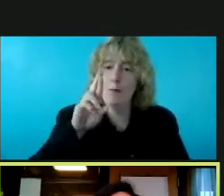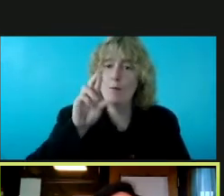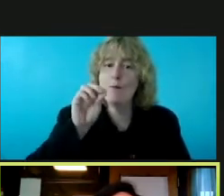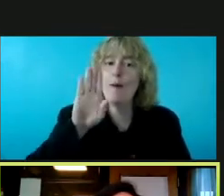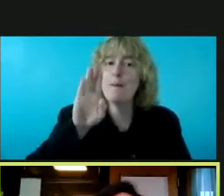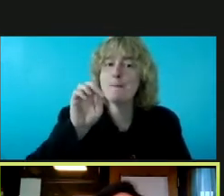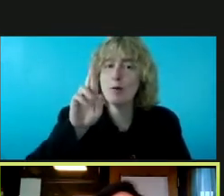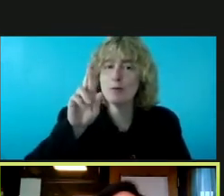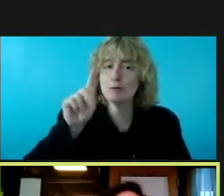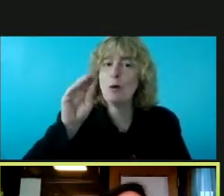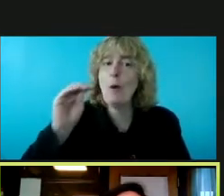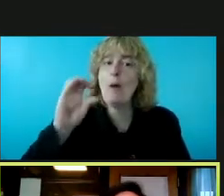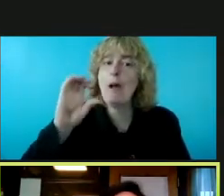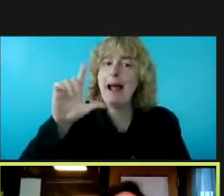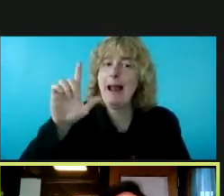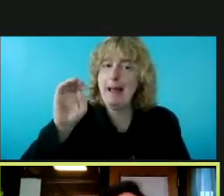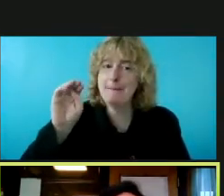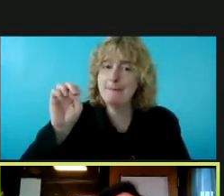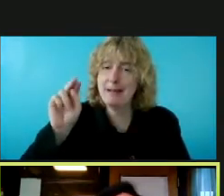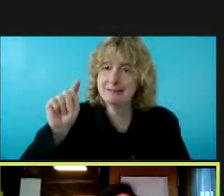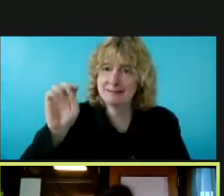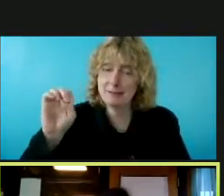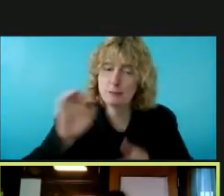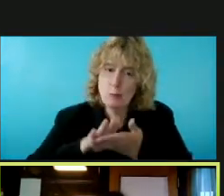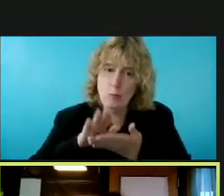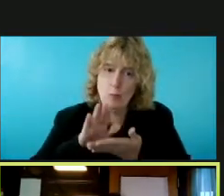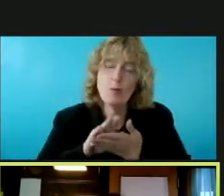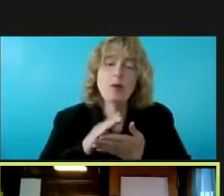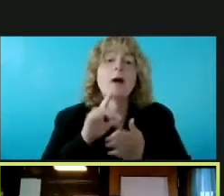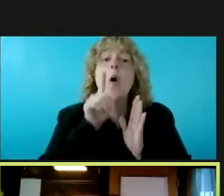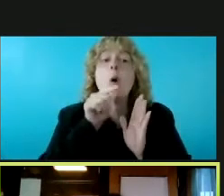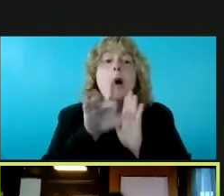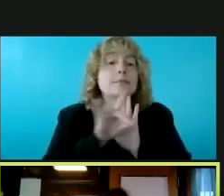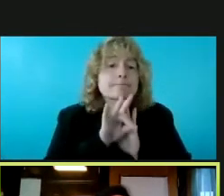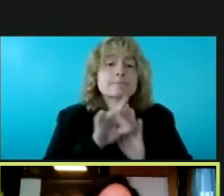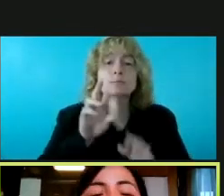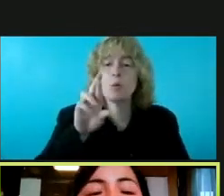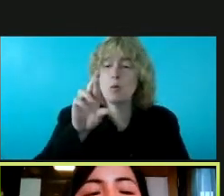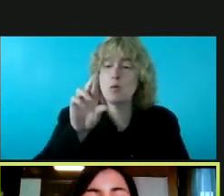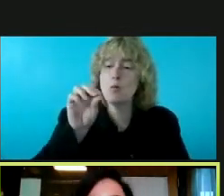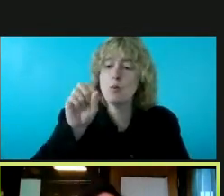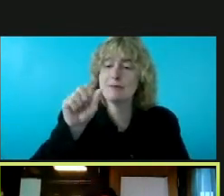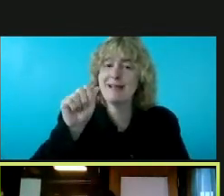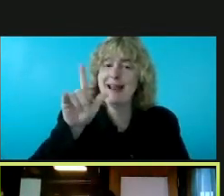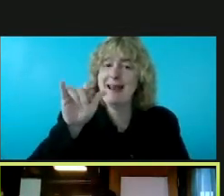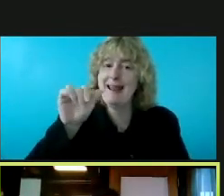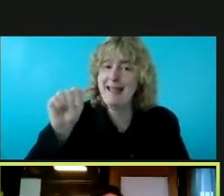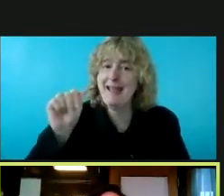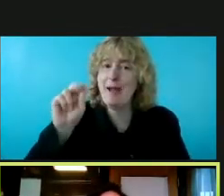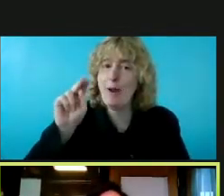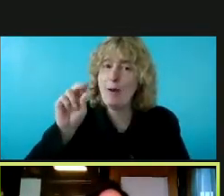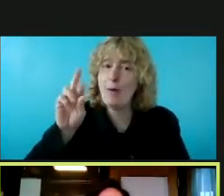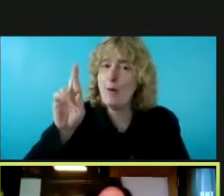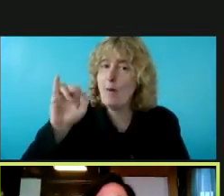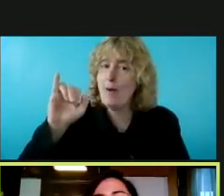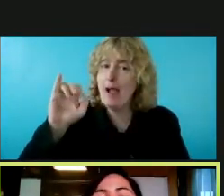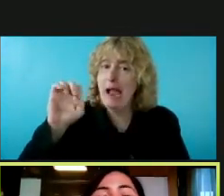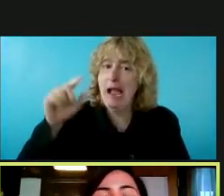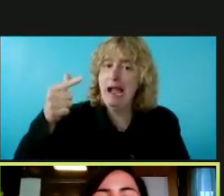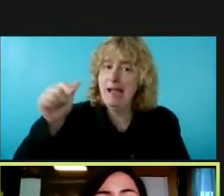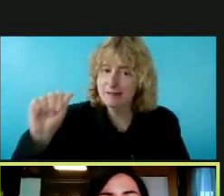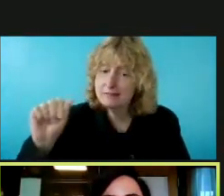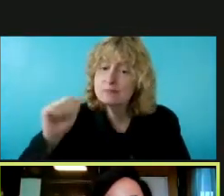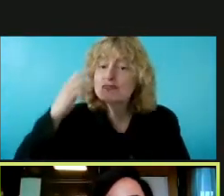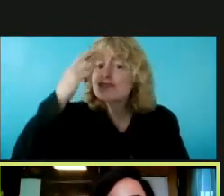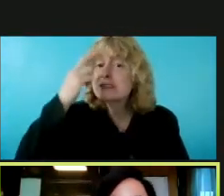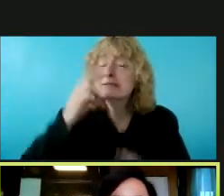Rosalia Noriega. She is Rosalia's reasoning for nominating Ms. Golds is that